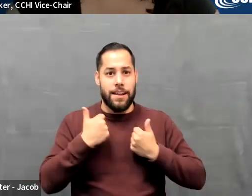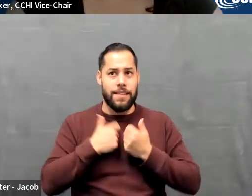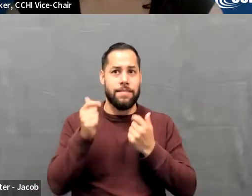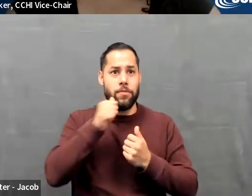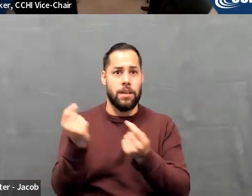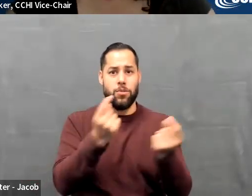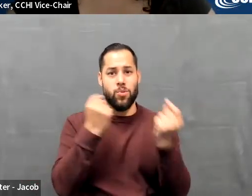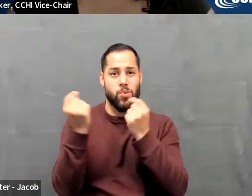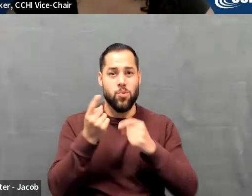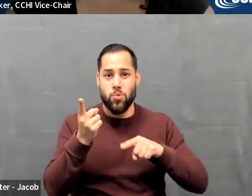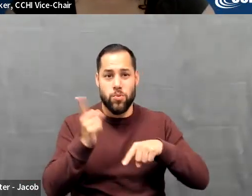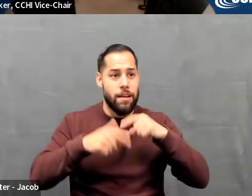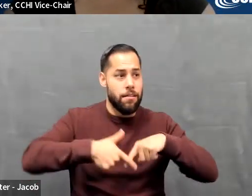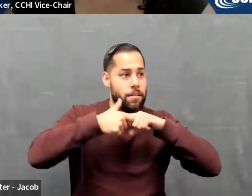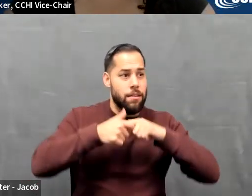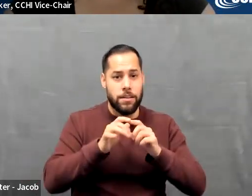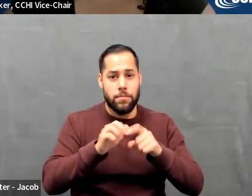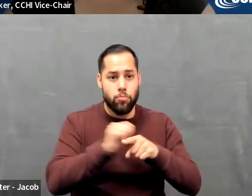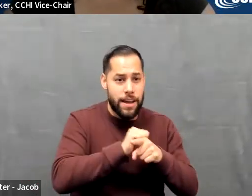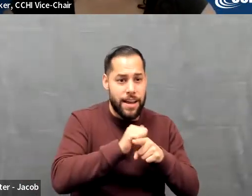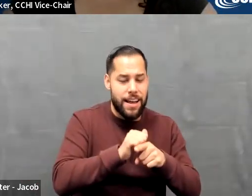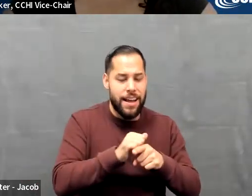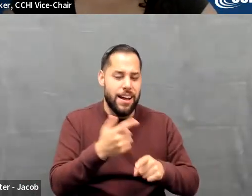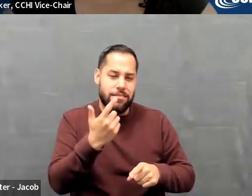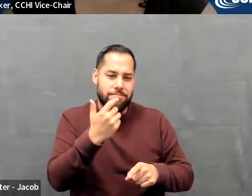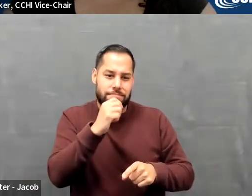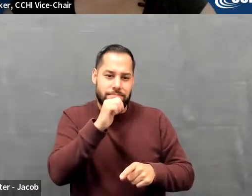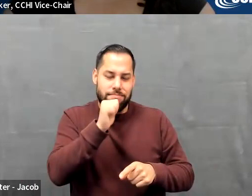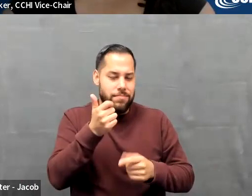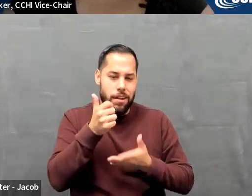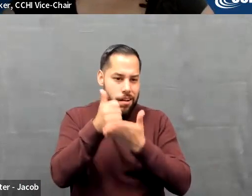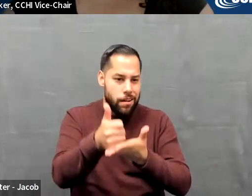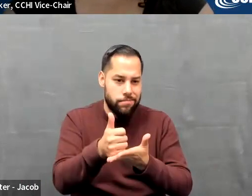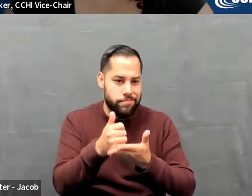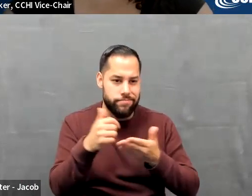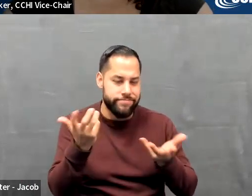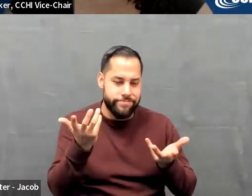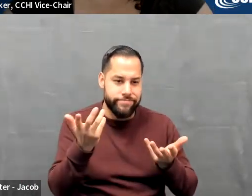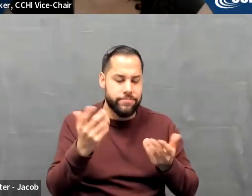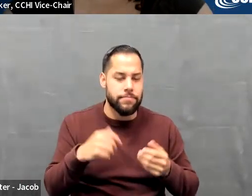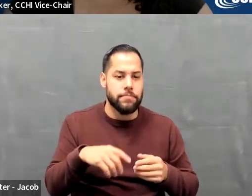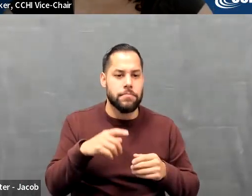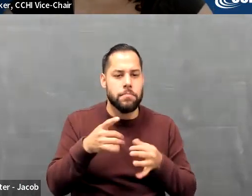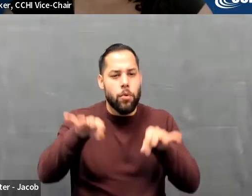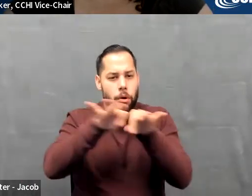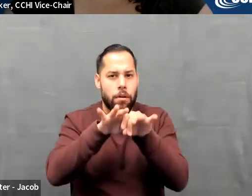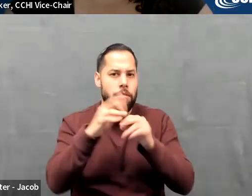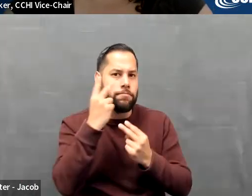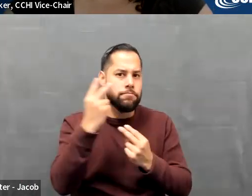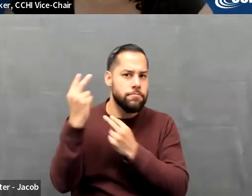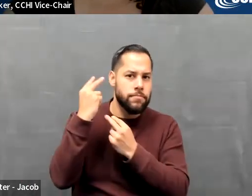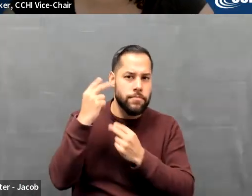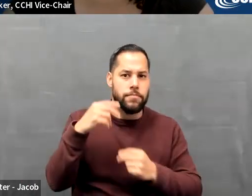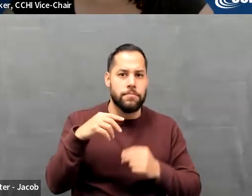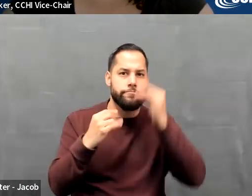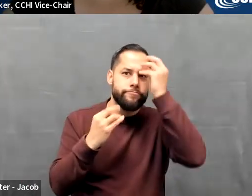practice every day, so I'm not going to practice, that doesn't serve you either. So I think it's important to reflect on your